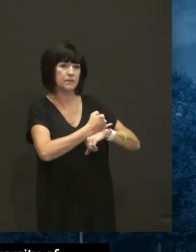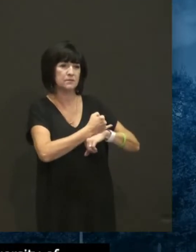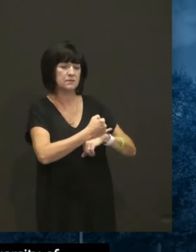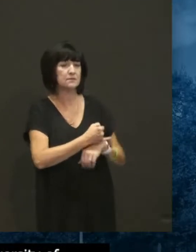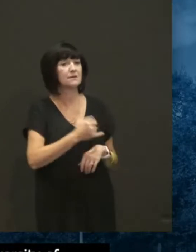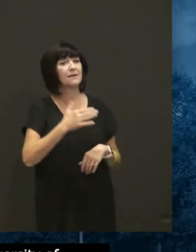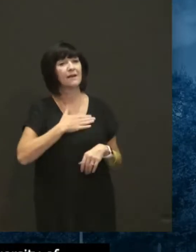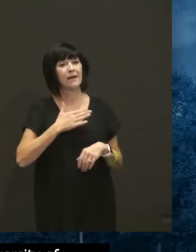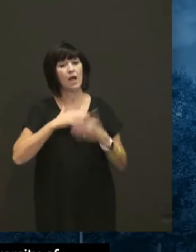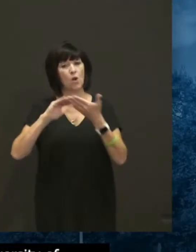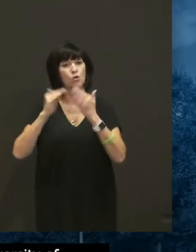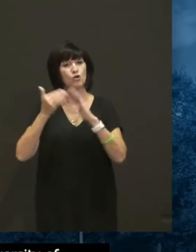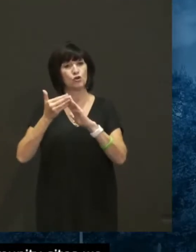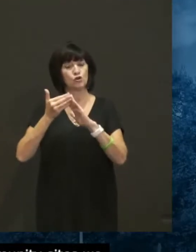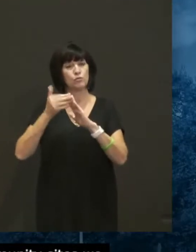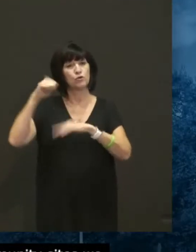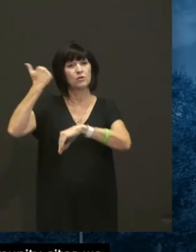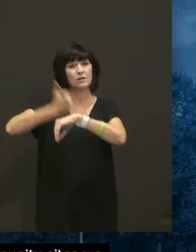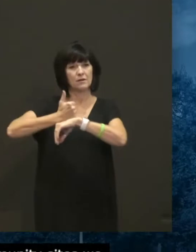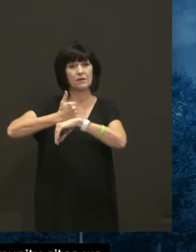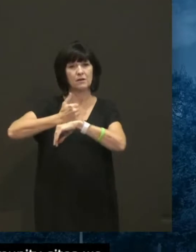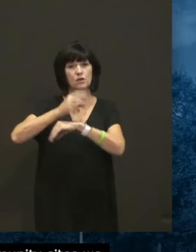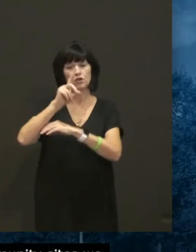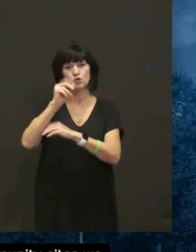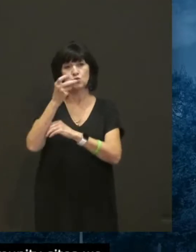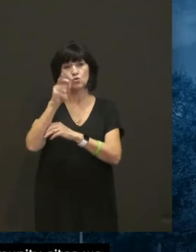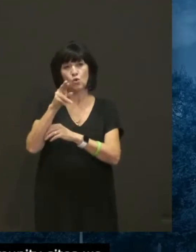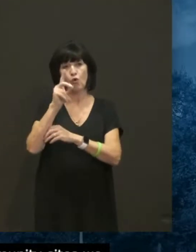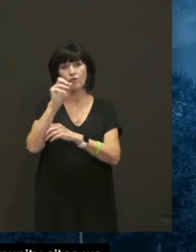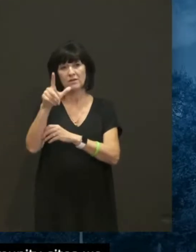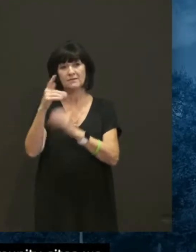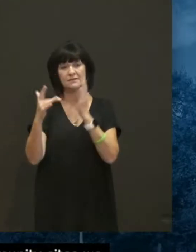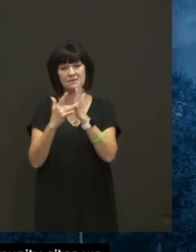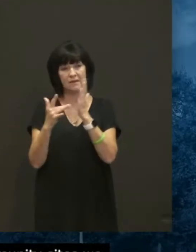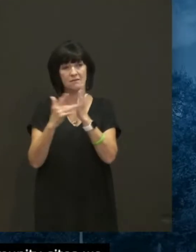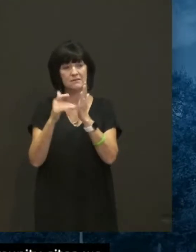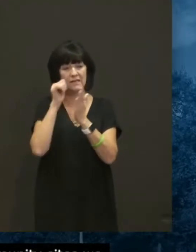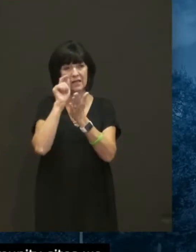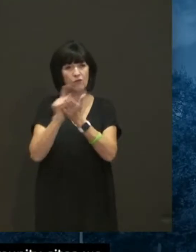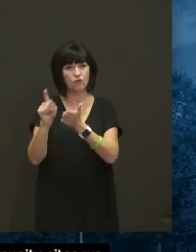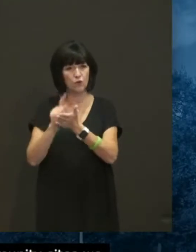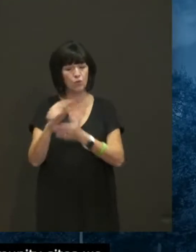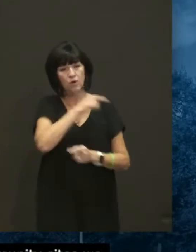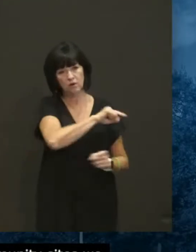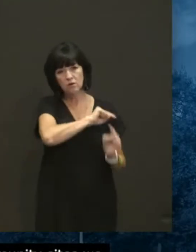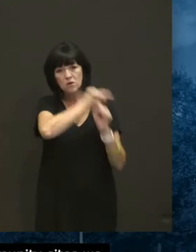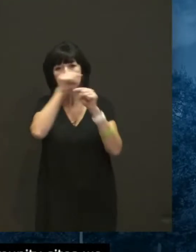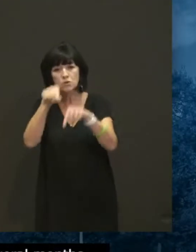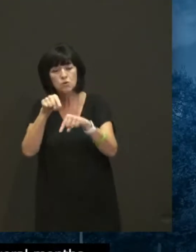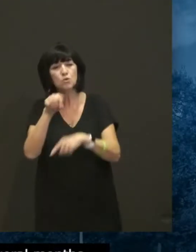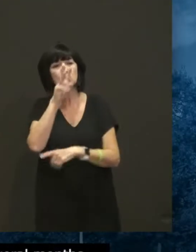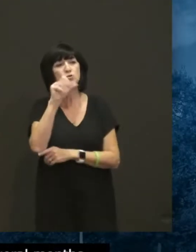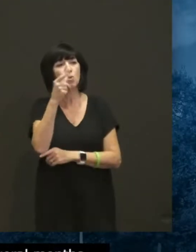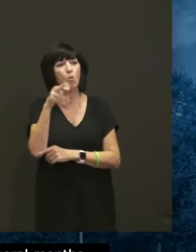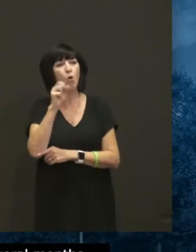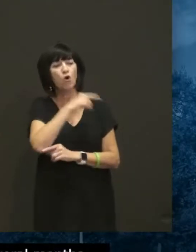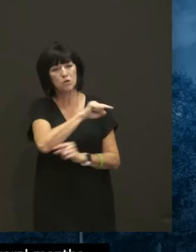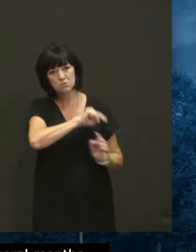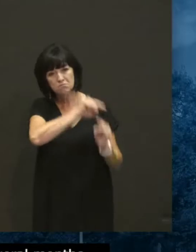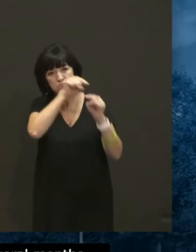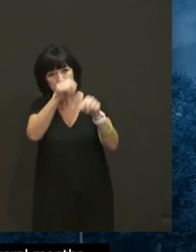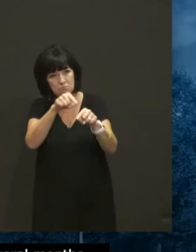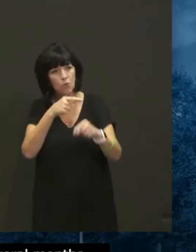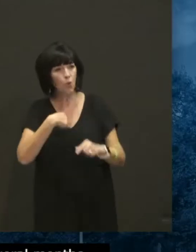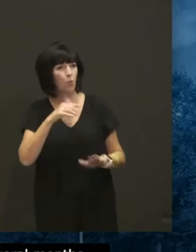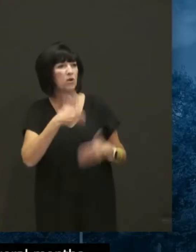Del Tech Dover campus weekly for several months that they've been utilizing. There's a Walgreens that is right off campus. We have provided